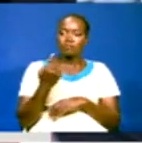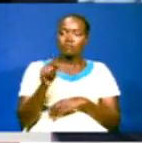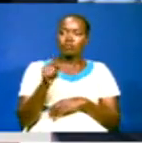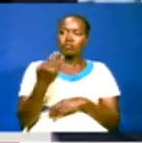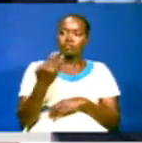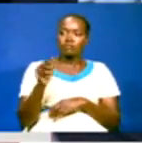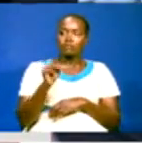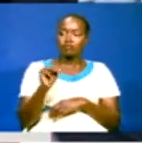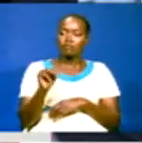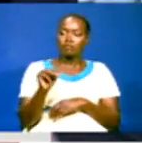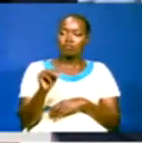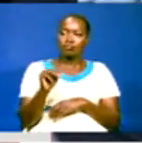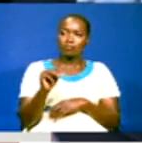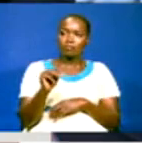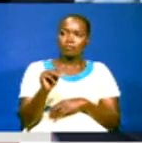1,486